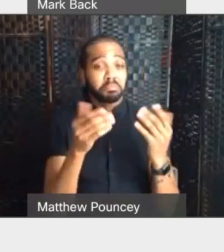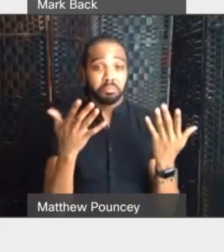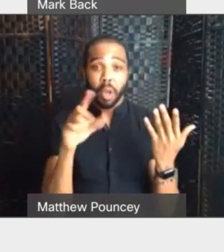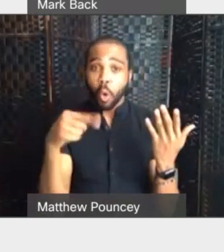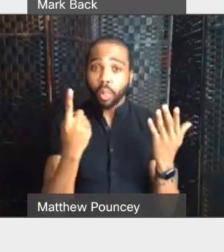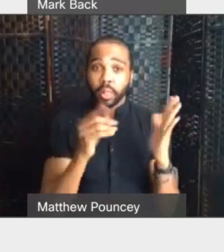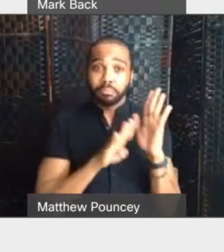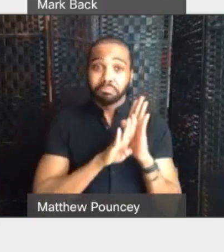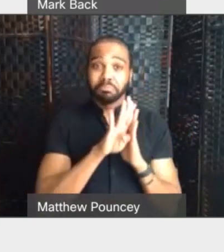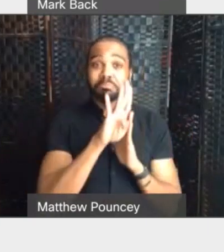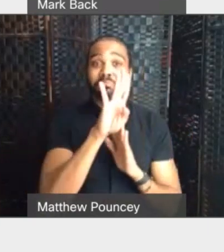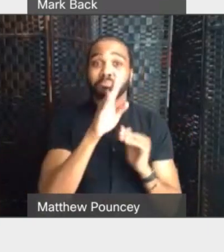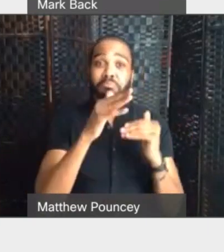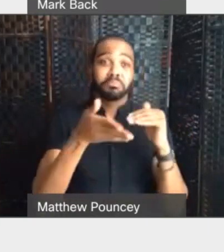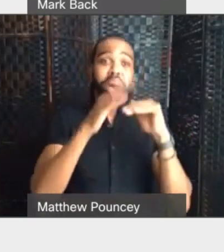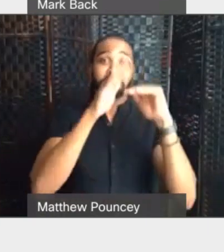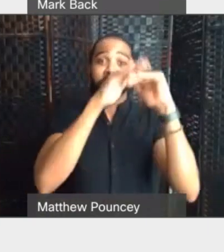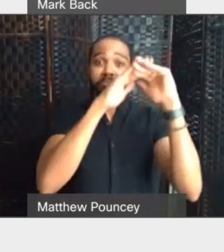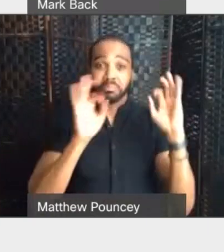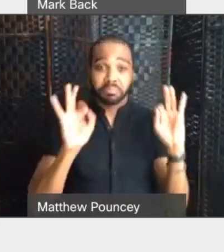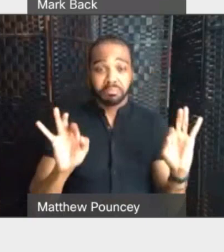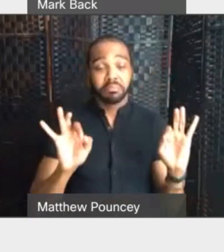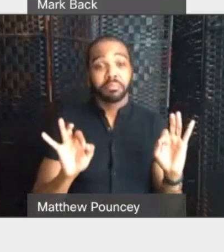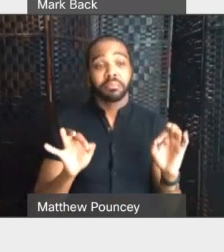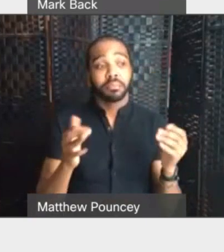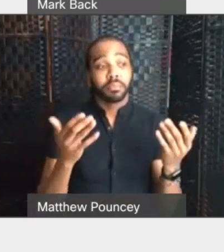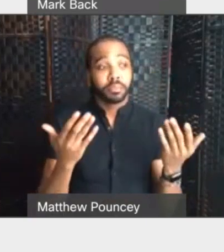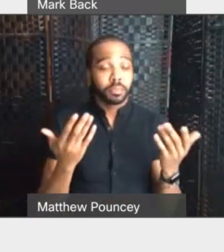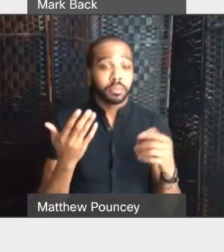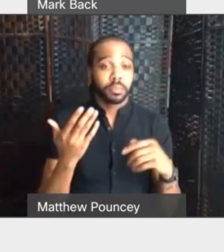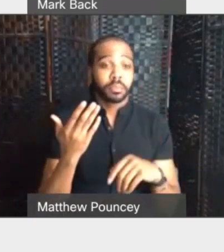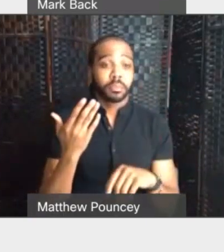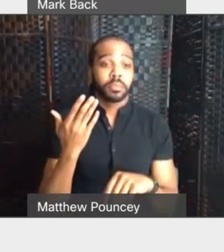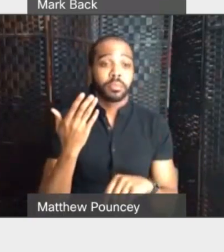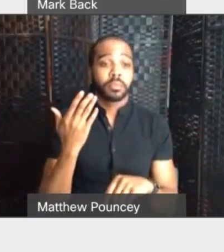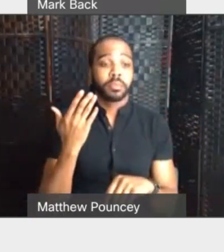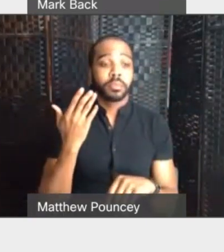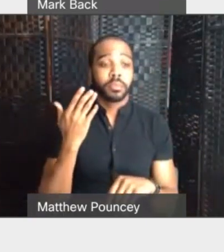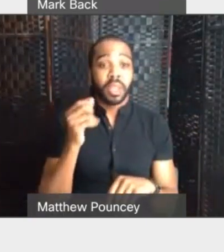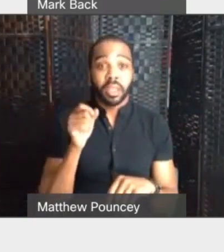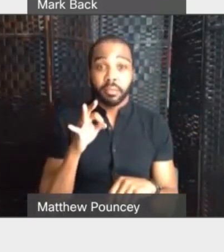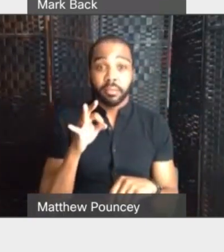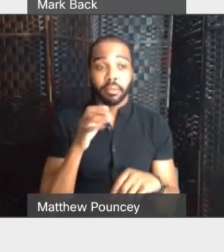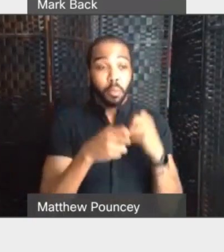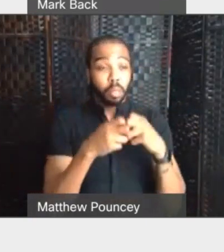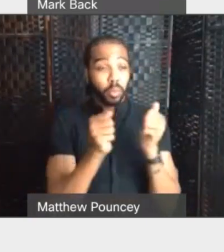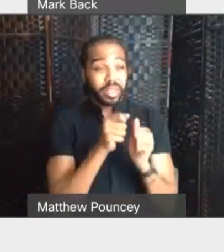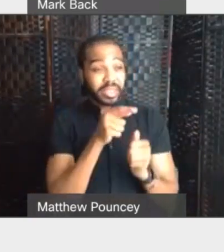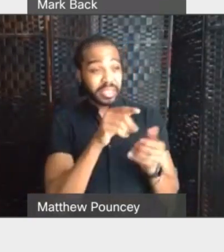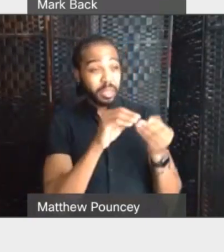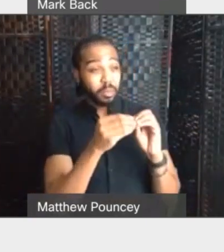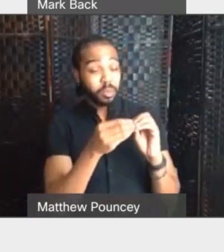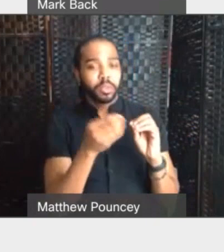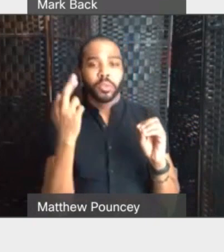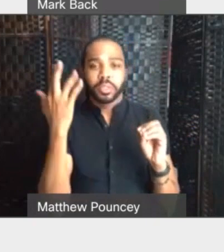up. And, to the extent the numbers, there's a problem with the numbers. The problem is that we don't have full